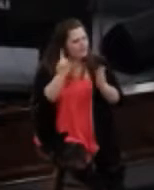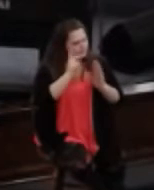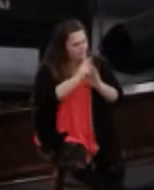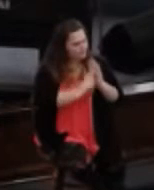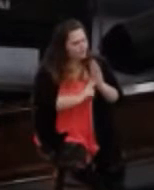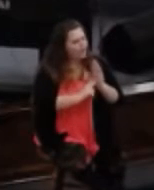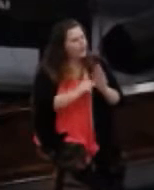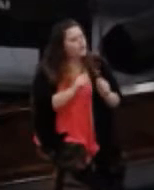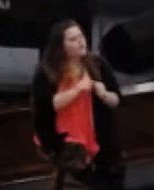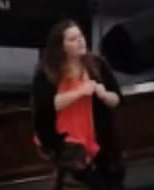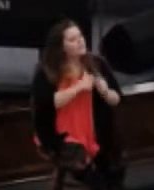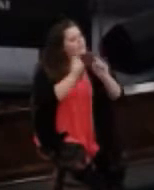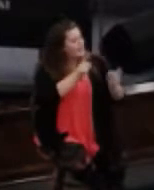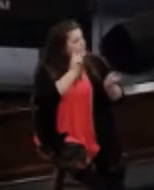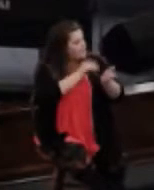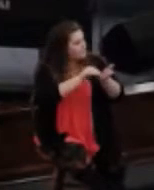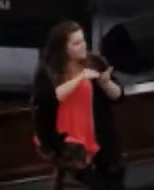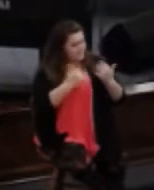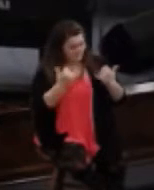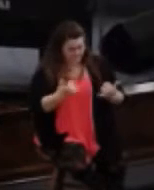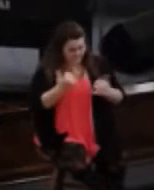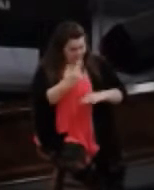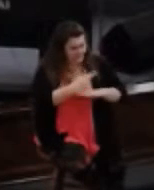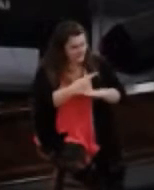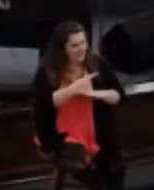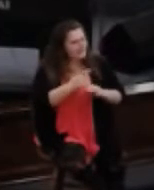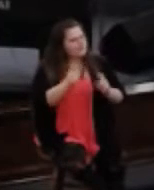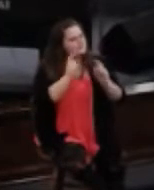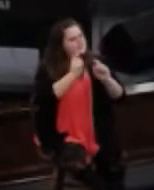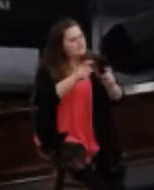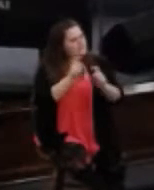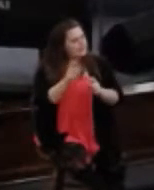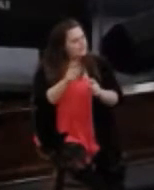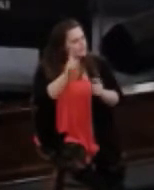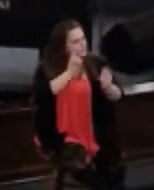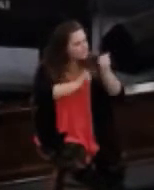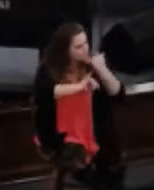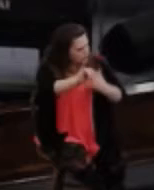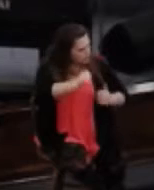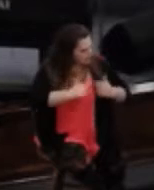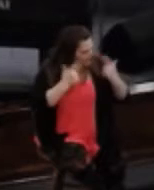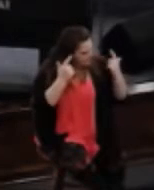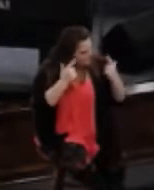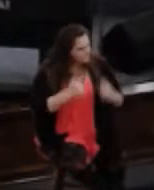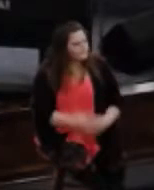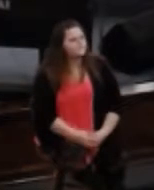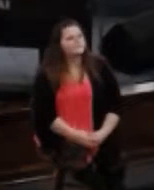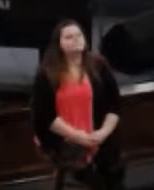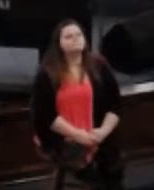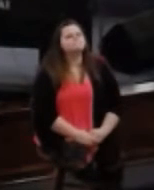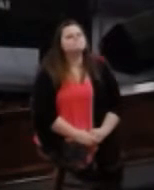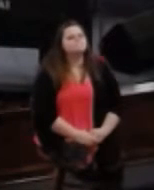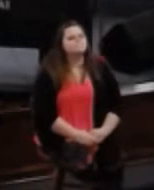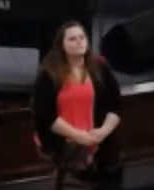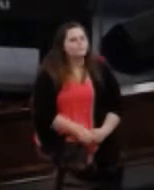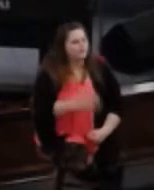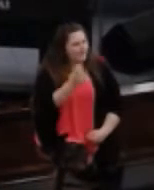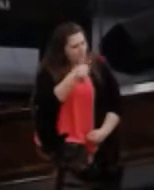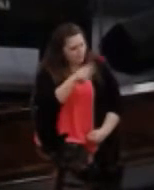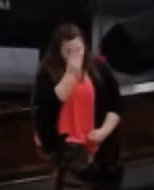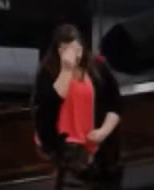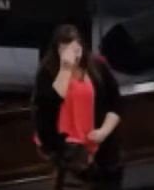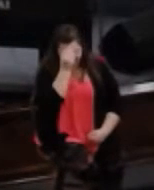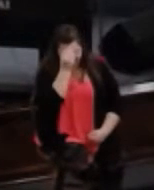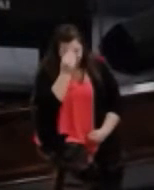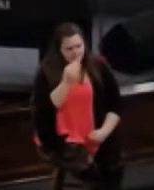of forgiveness, but today we're going to look at the gift of eternal life. So, just to get you thinking, let me ask you this.